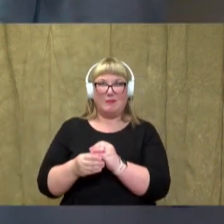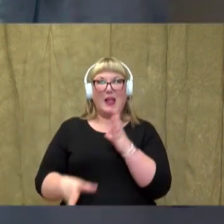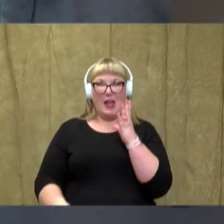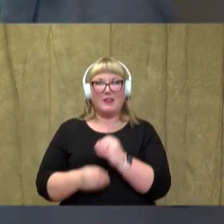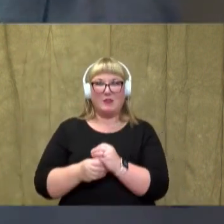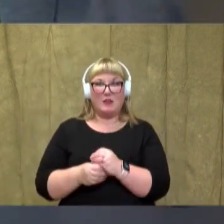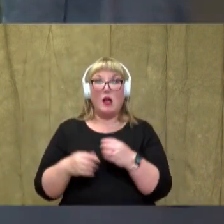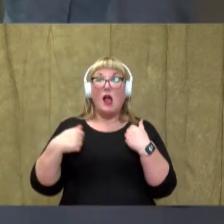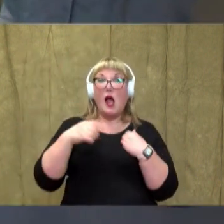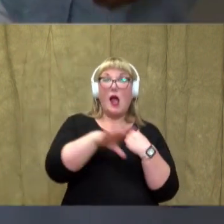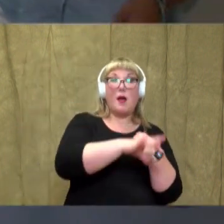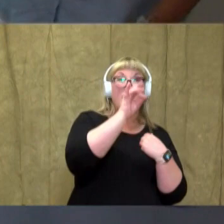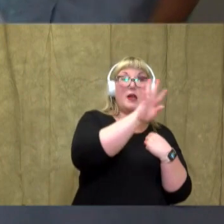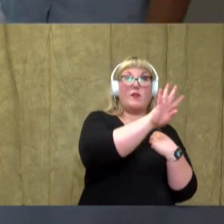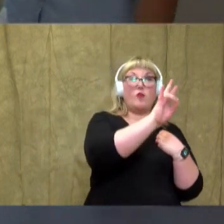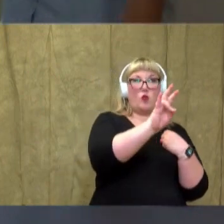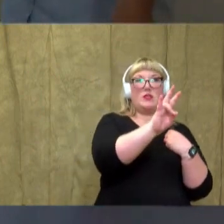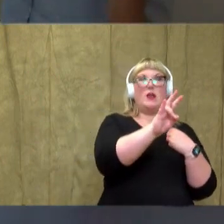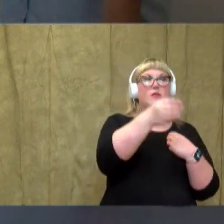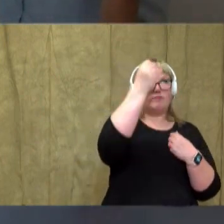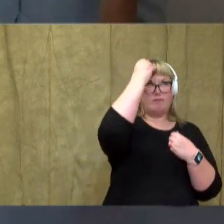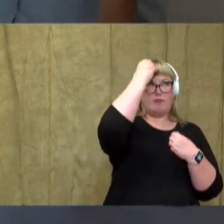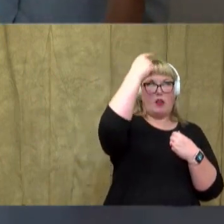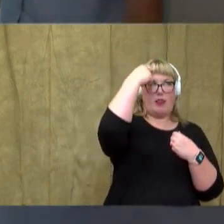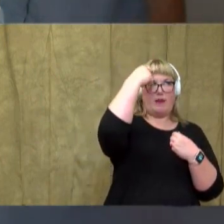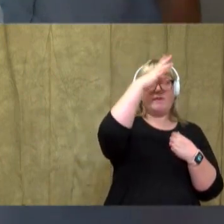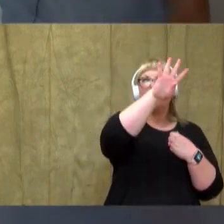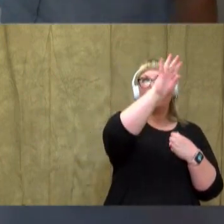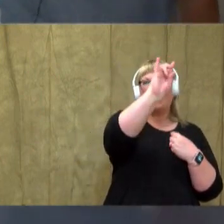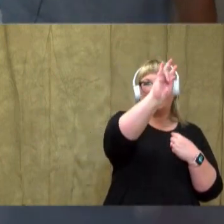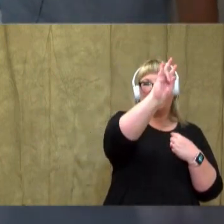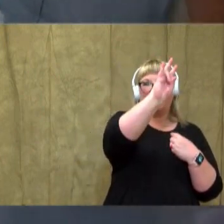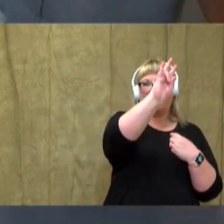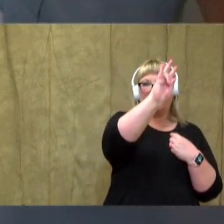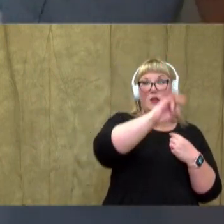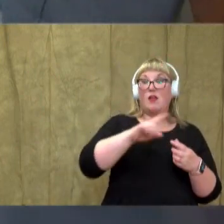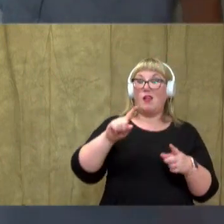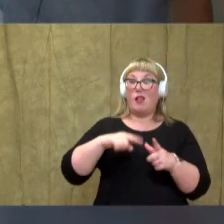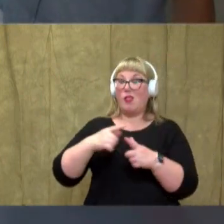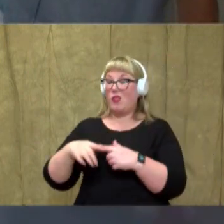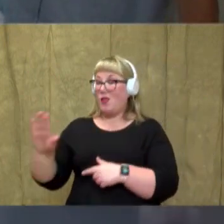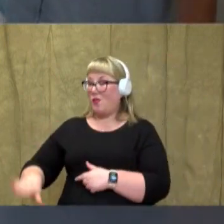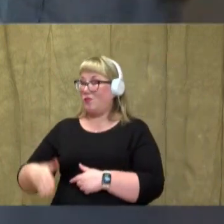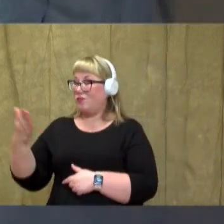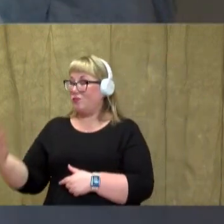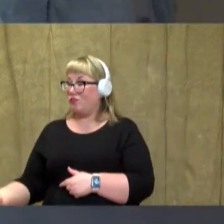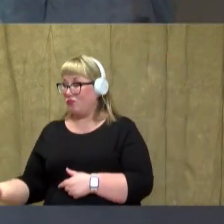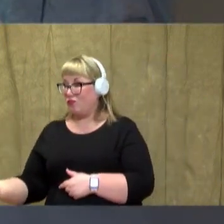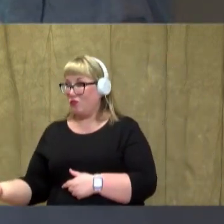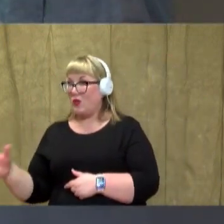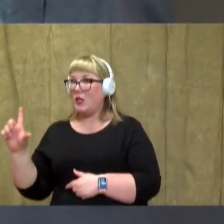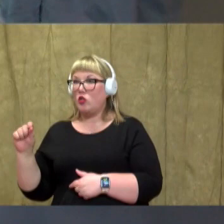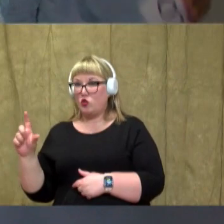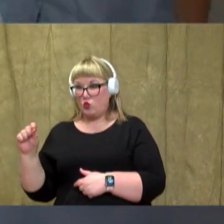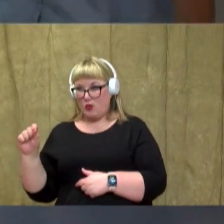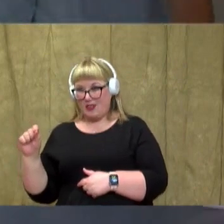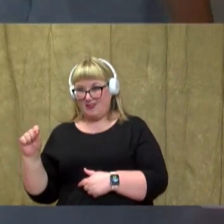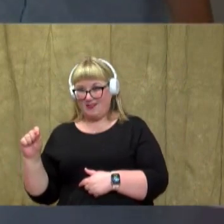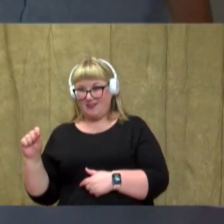Example, I picked the number 47 in my head. Then I flipped over the number